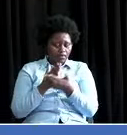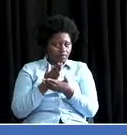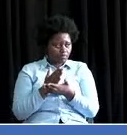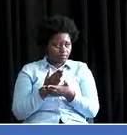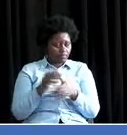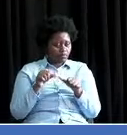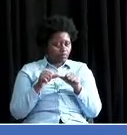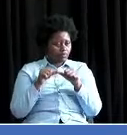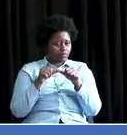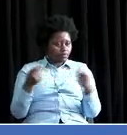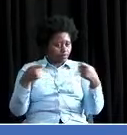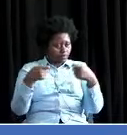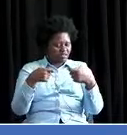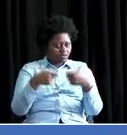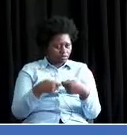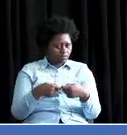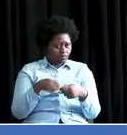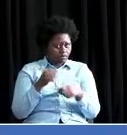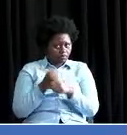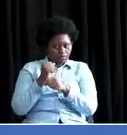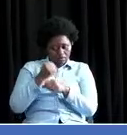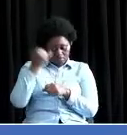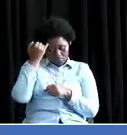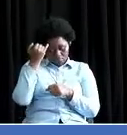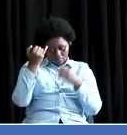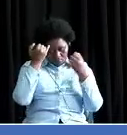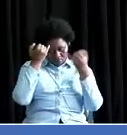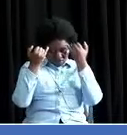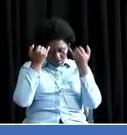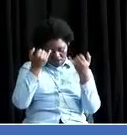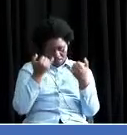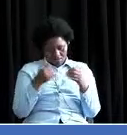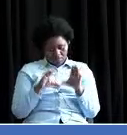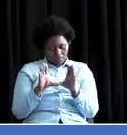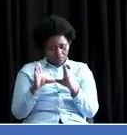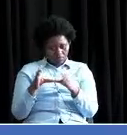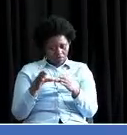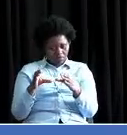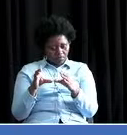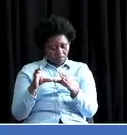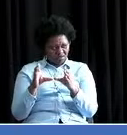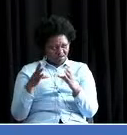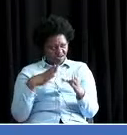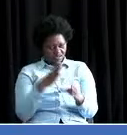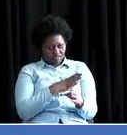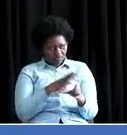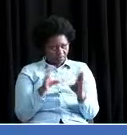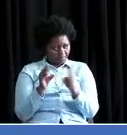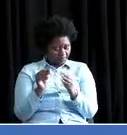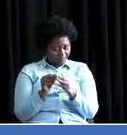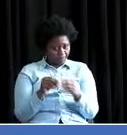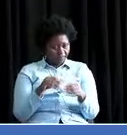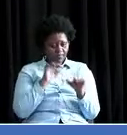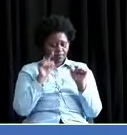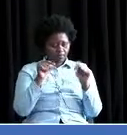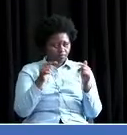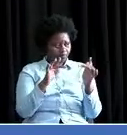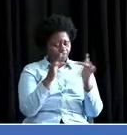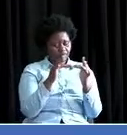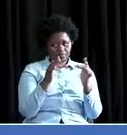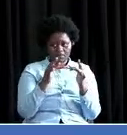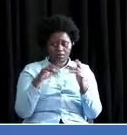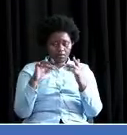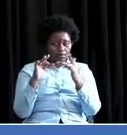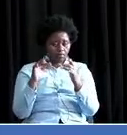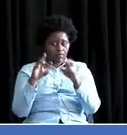to contribute and make suggestions in a council meeting. Even if one councillor is not able to connect because of connectivity